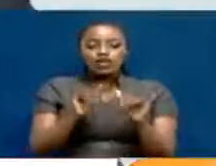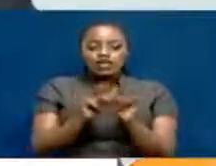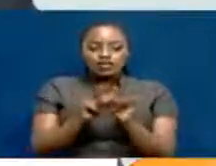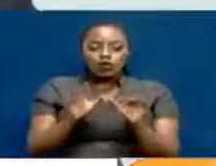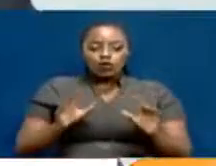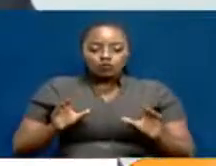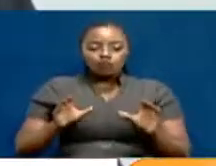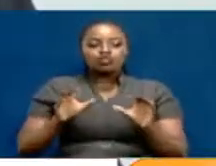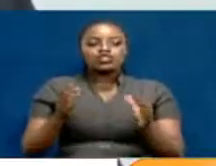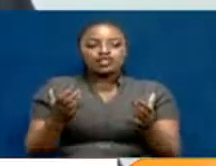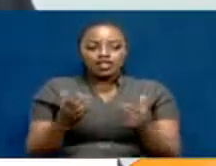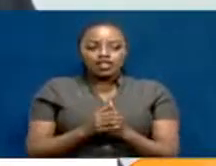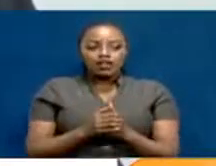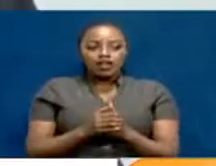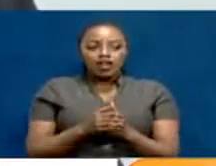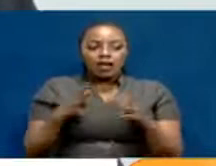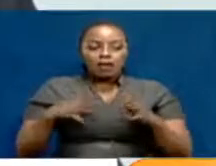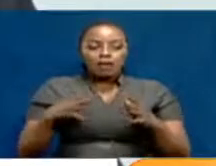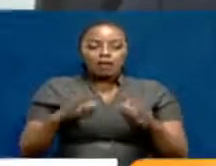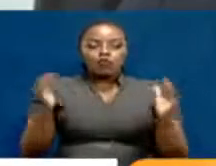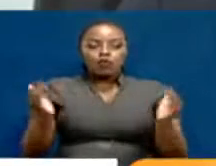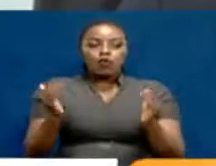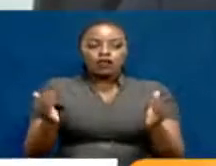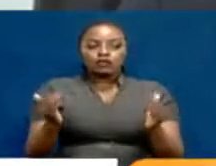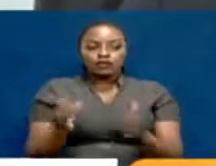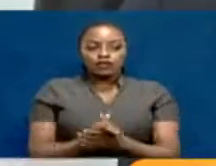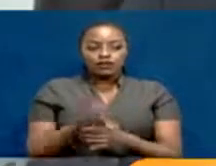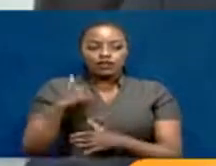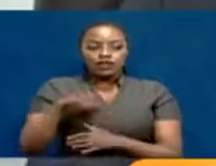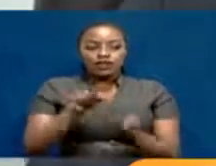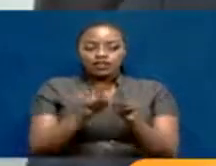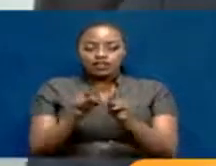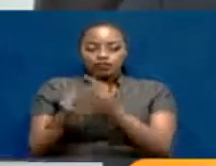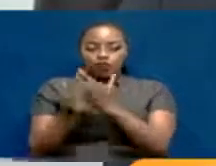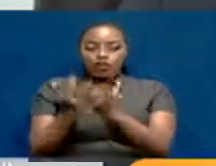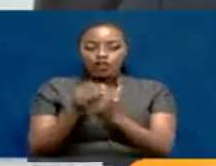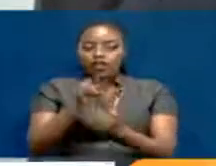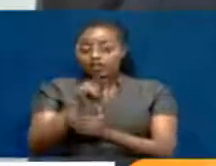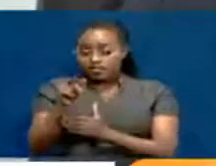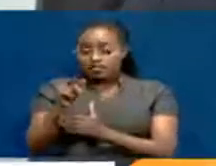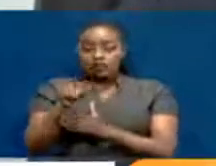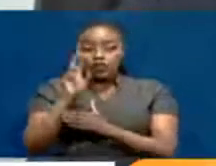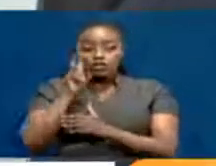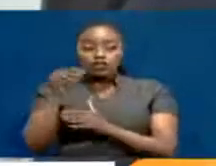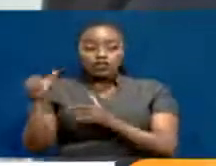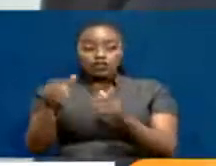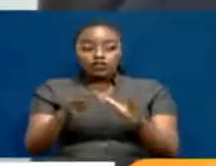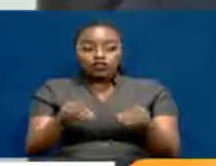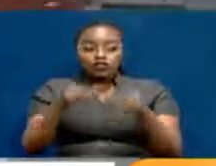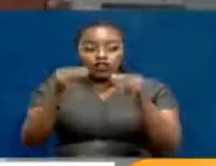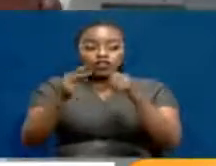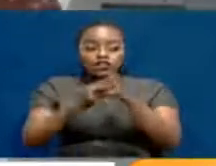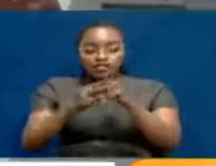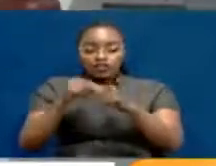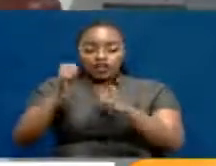pushing for your welfare. Let's look after this opportunity. It's been given to seven athletes